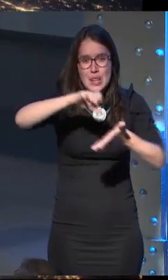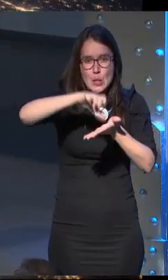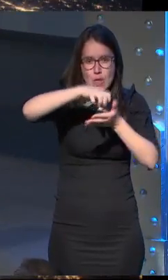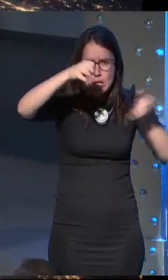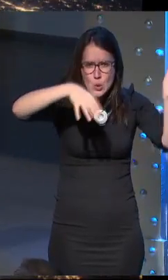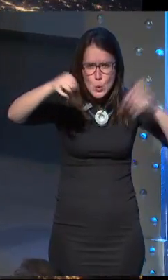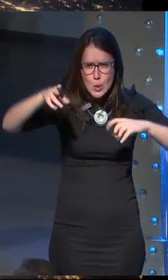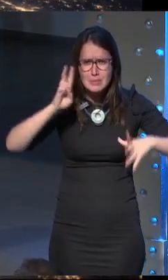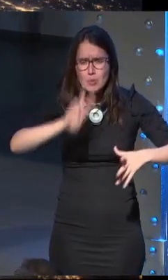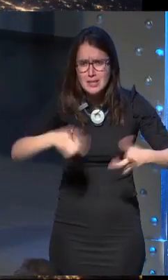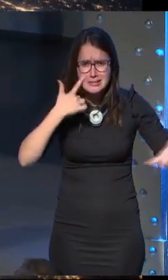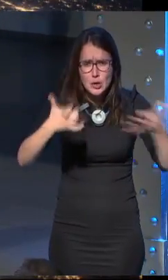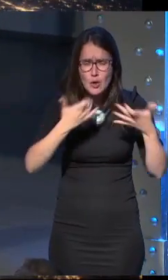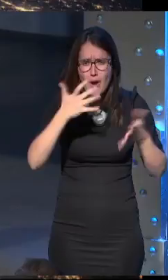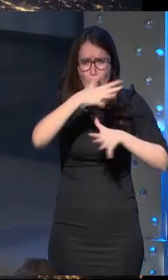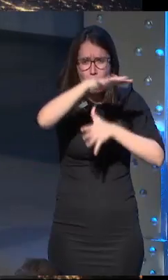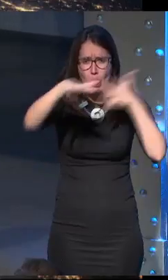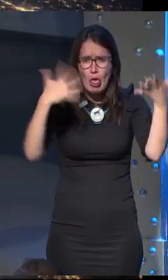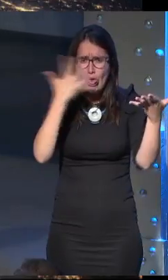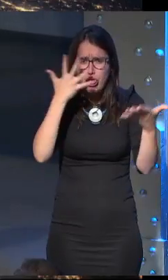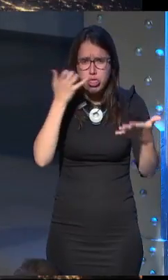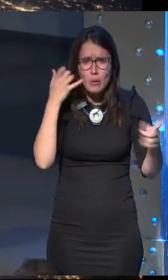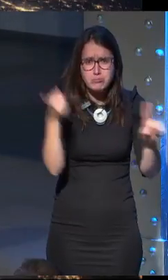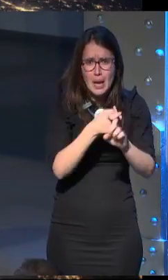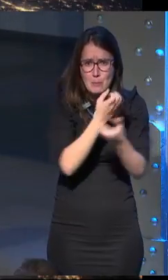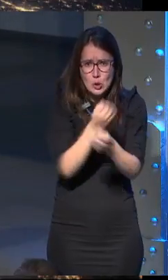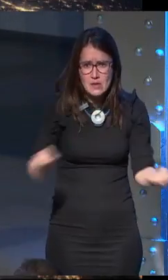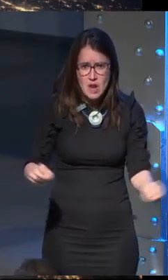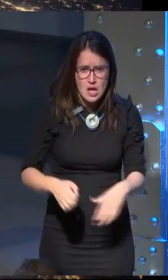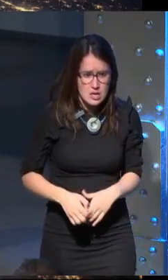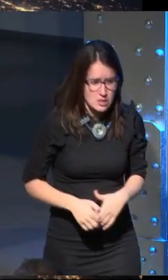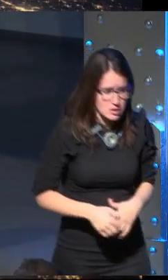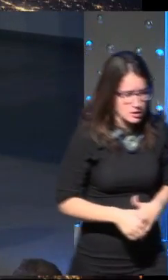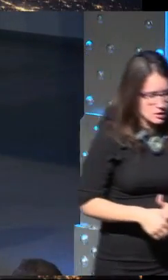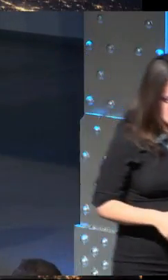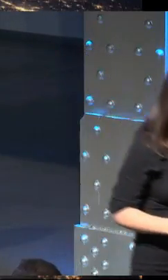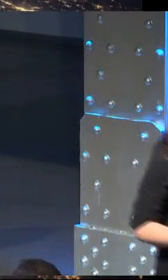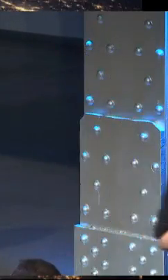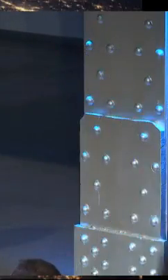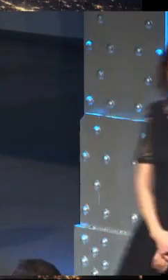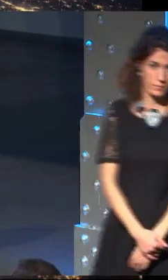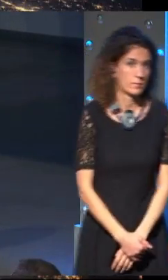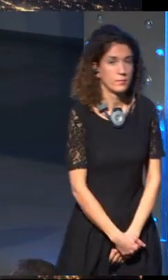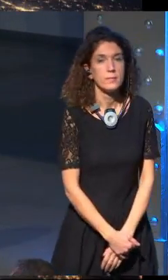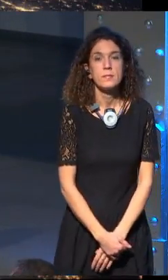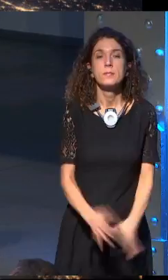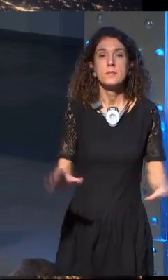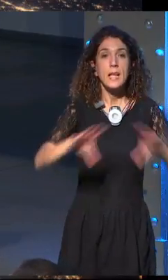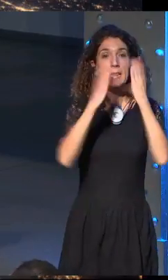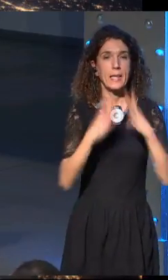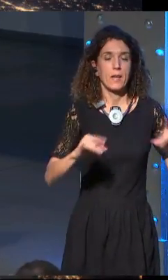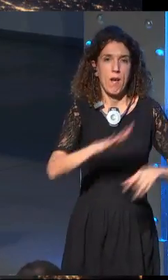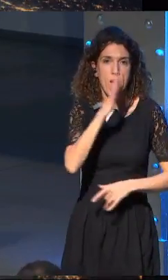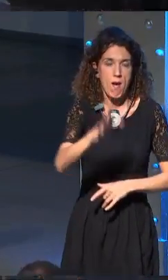from cities, or is it some kind of something blurry that you can't identify? The Earth is incredibly